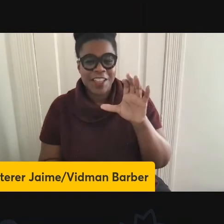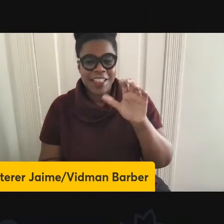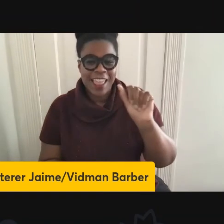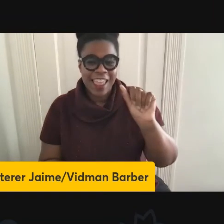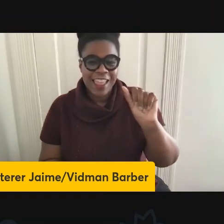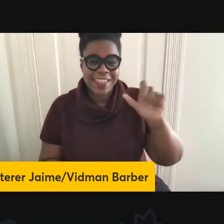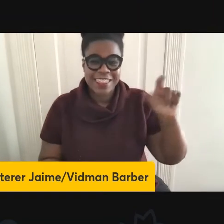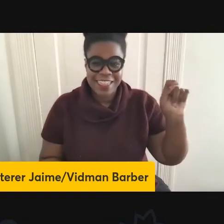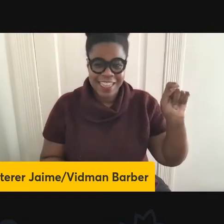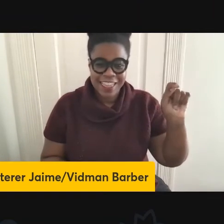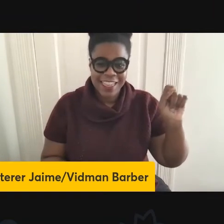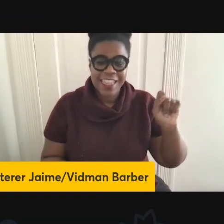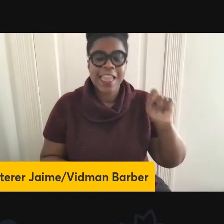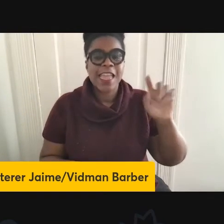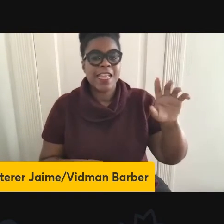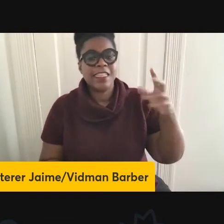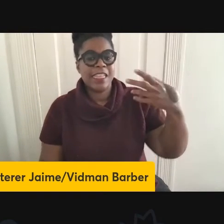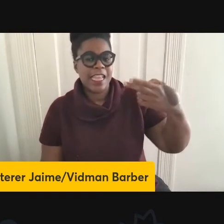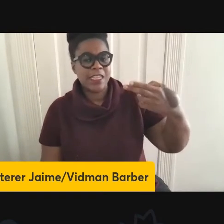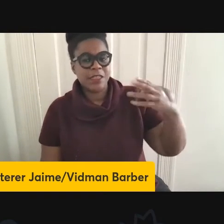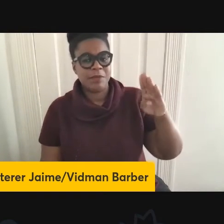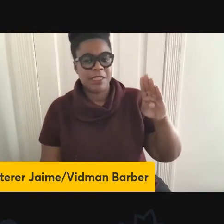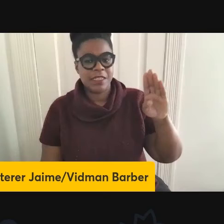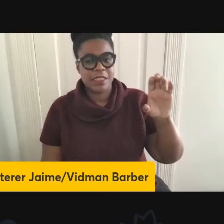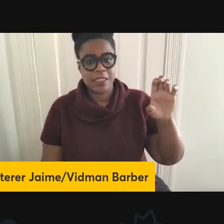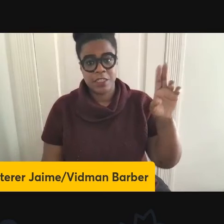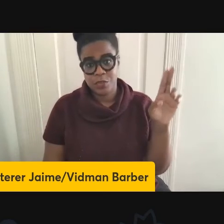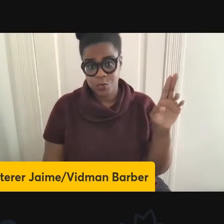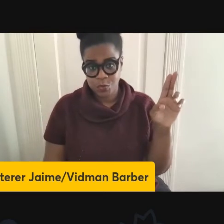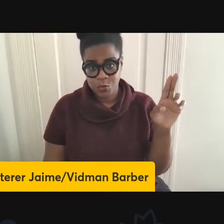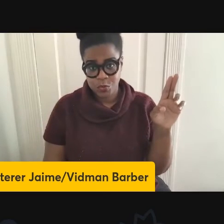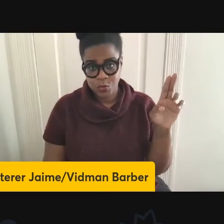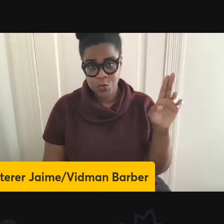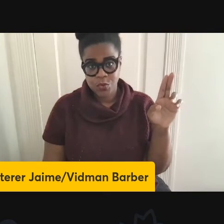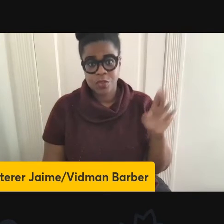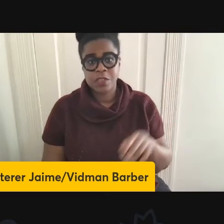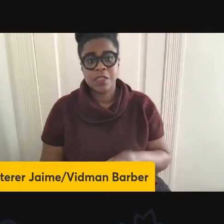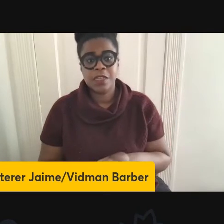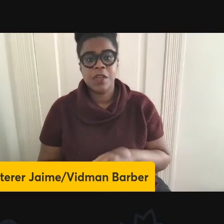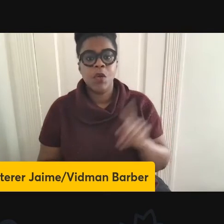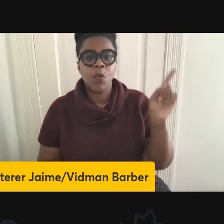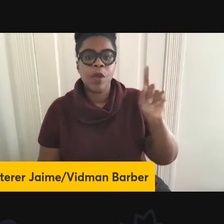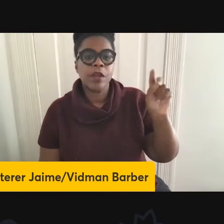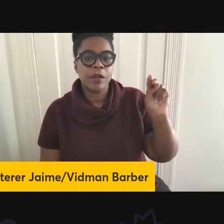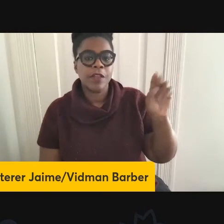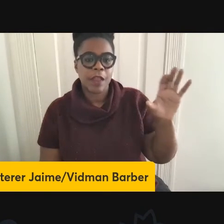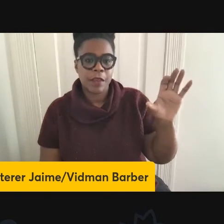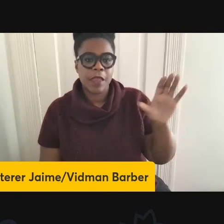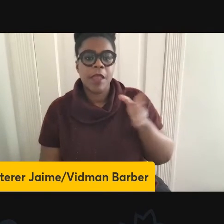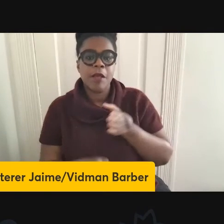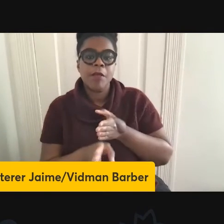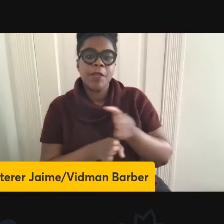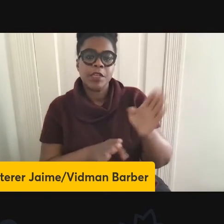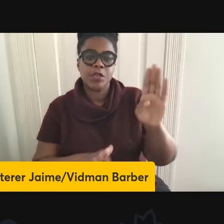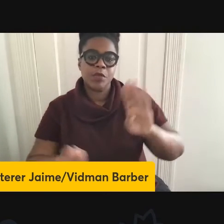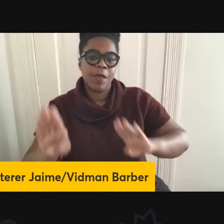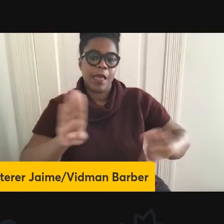a HBCU, a historically Black college university in North Carolina, and I majored in